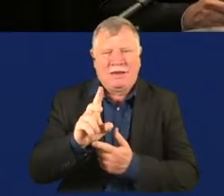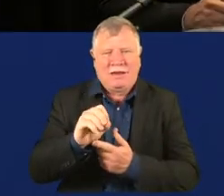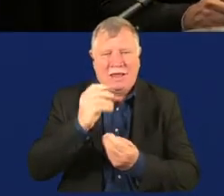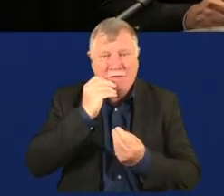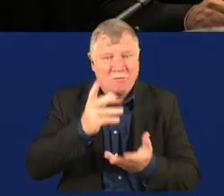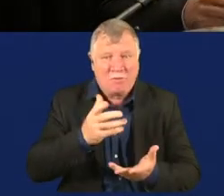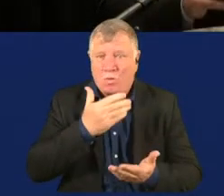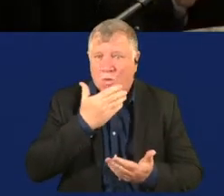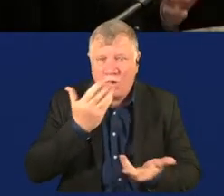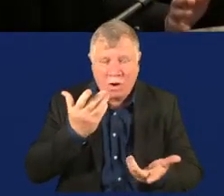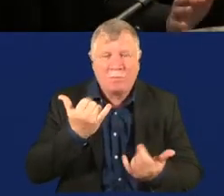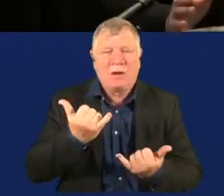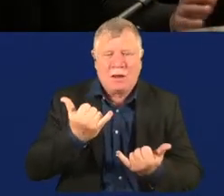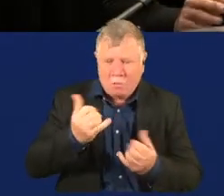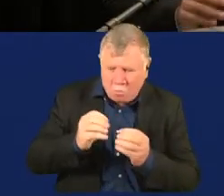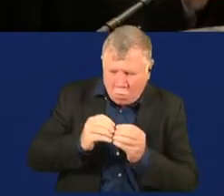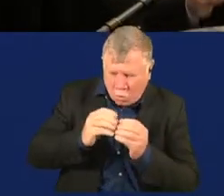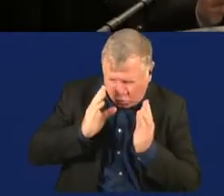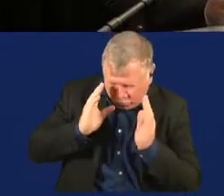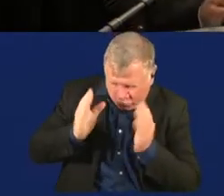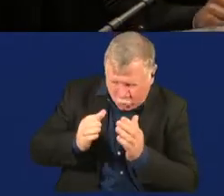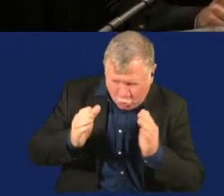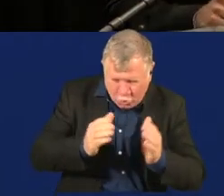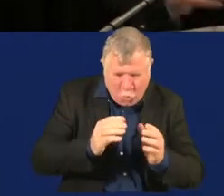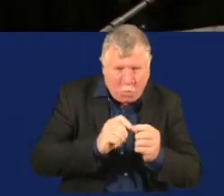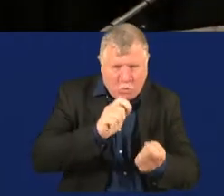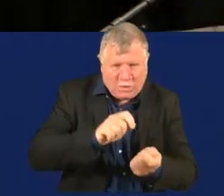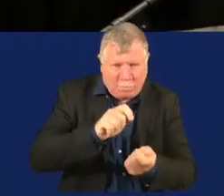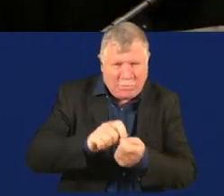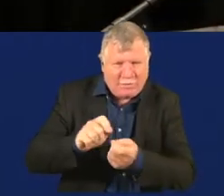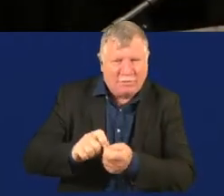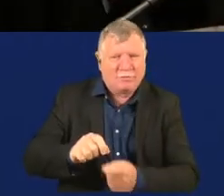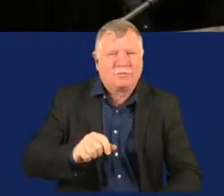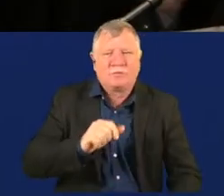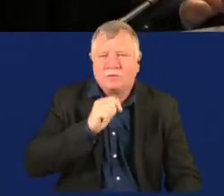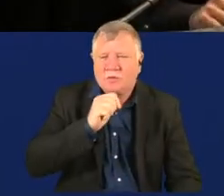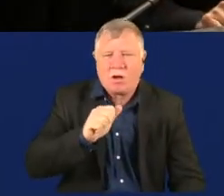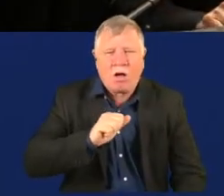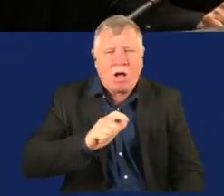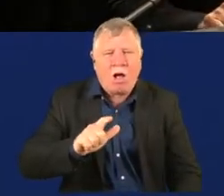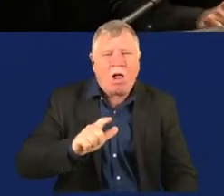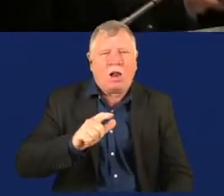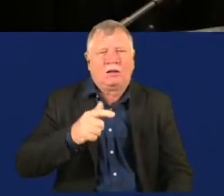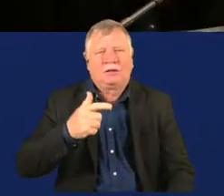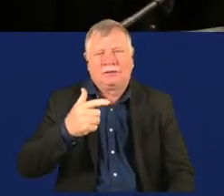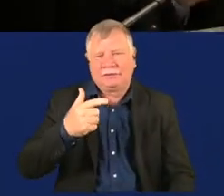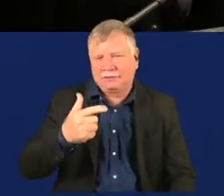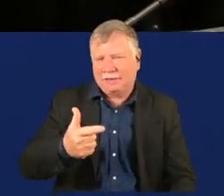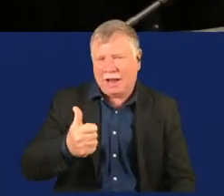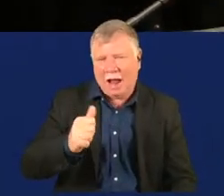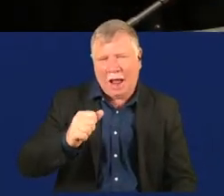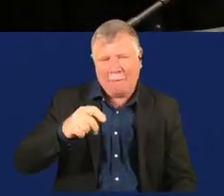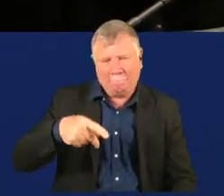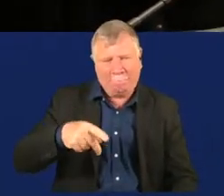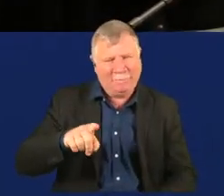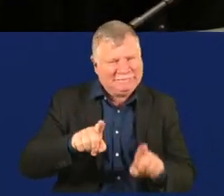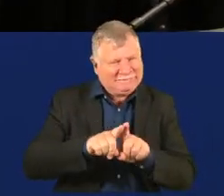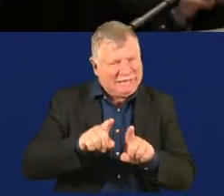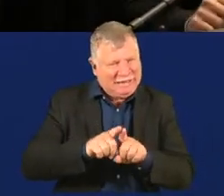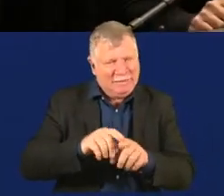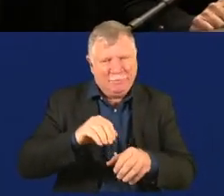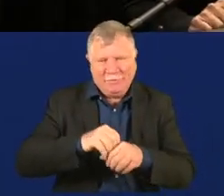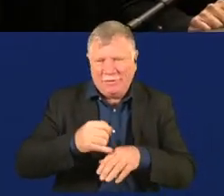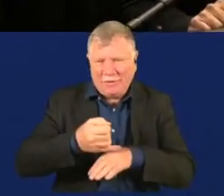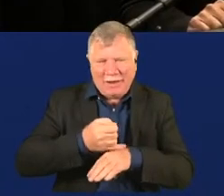us to be more strategic and more specific. Not all gaps are the same. Not all the gaps are the same within